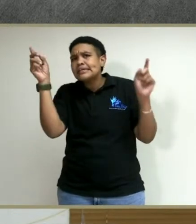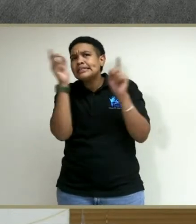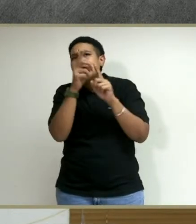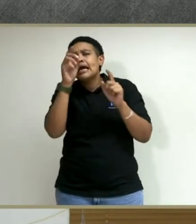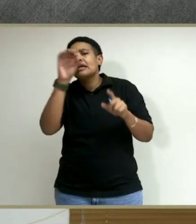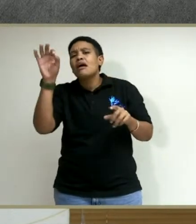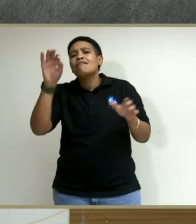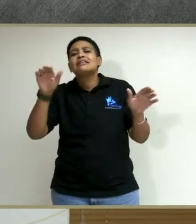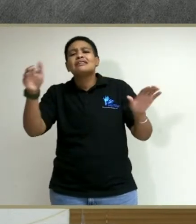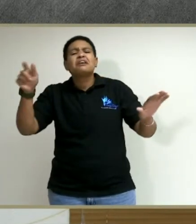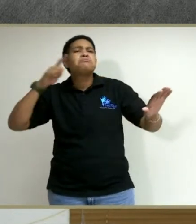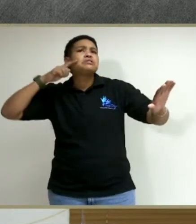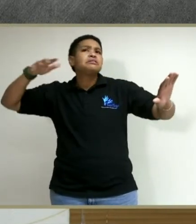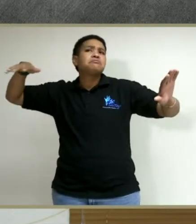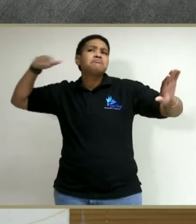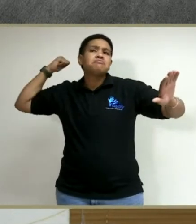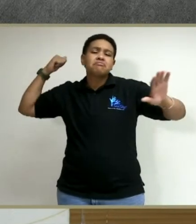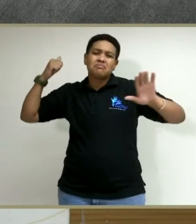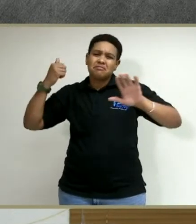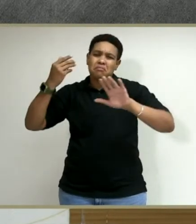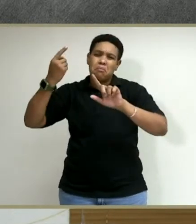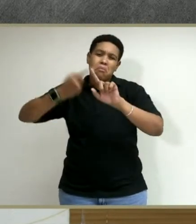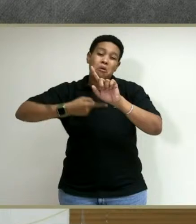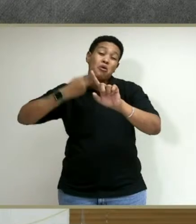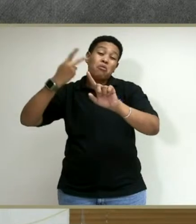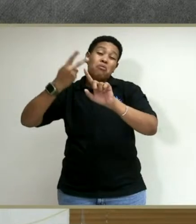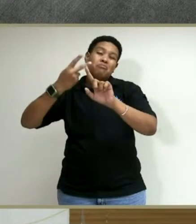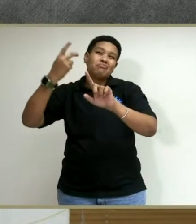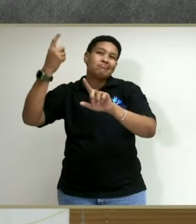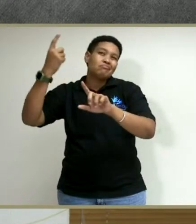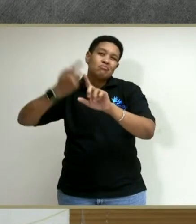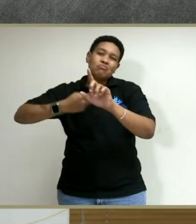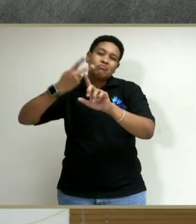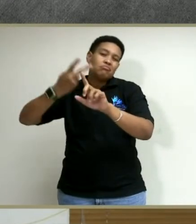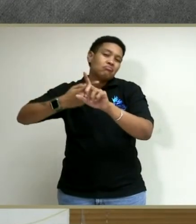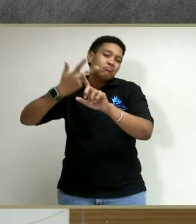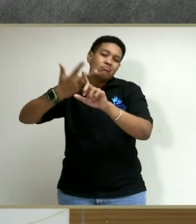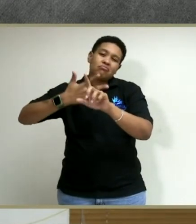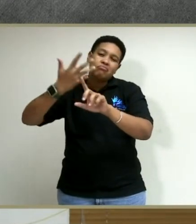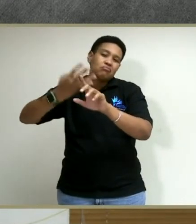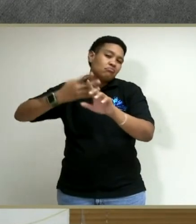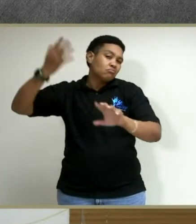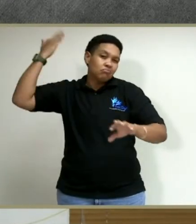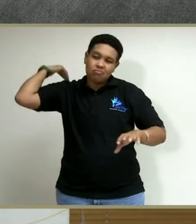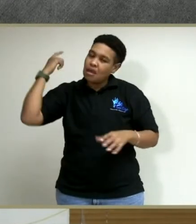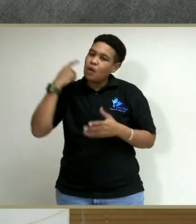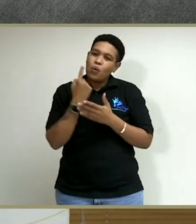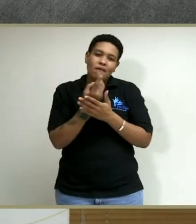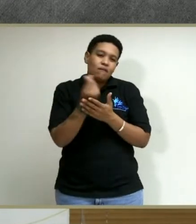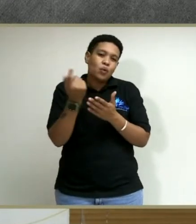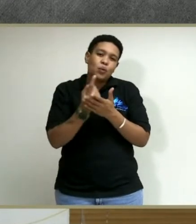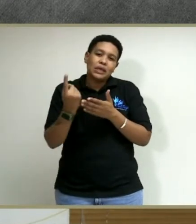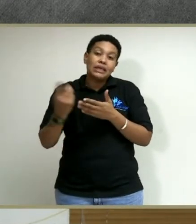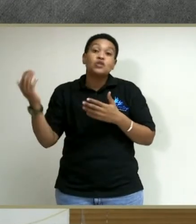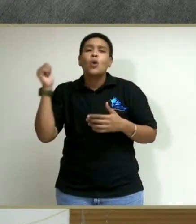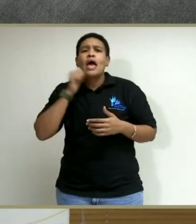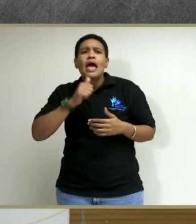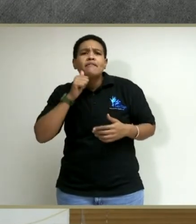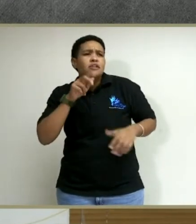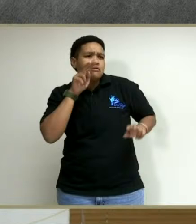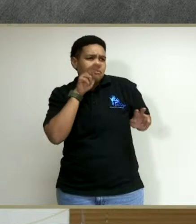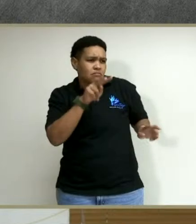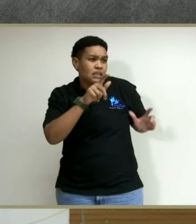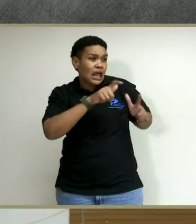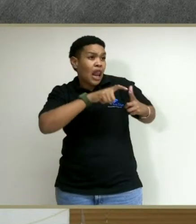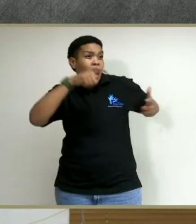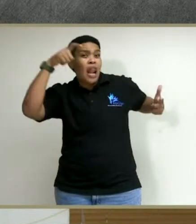been over the last couple of months and couple of weeks. So sometimes each week or day you will see that a